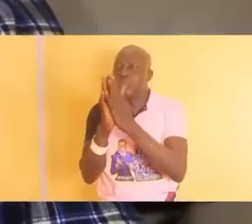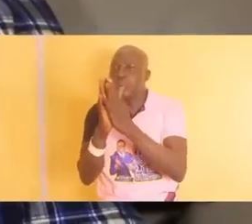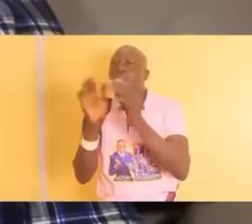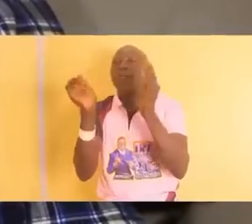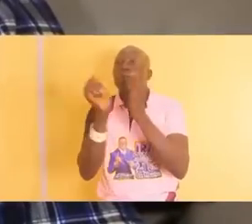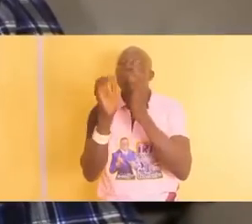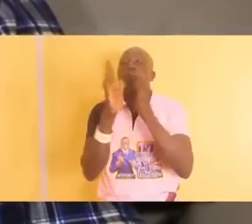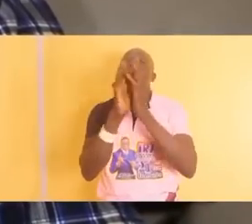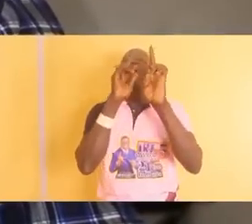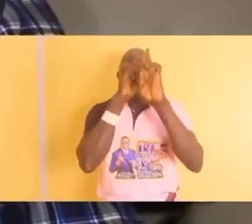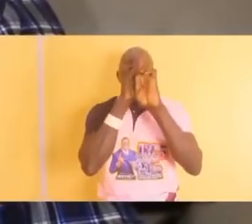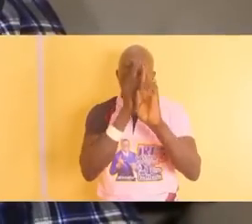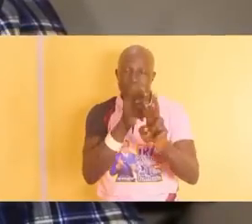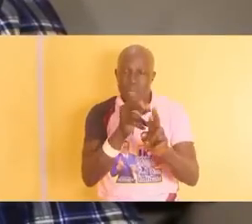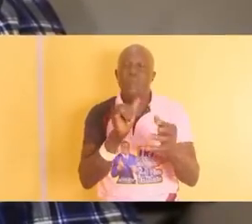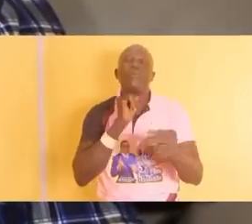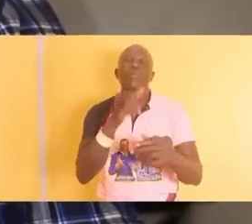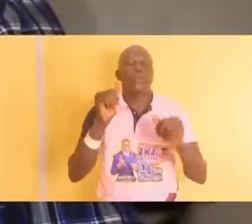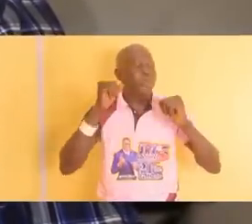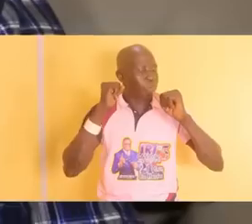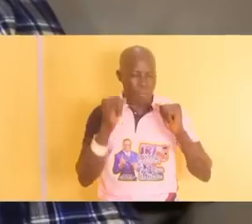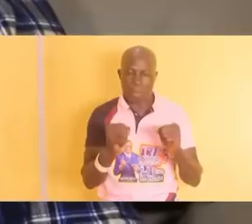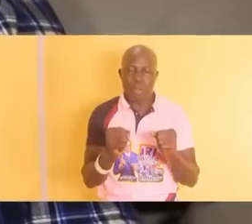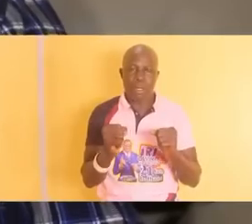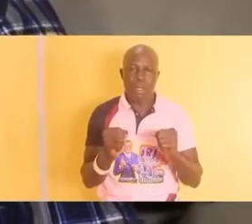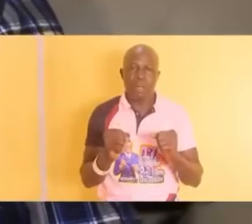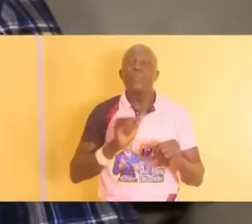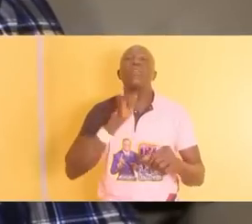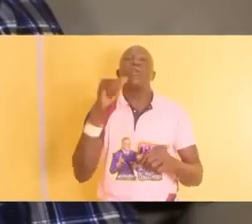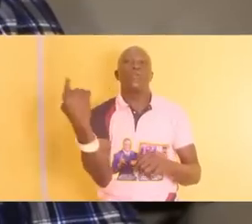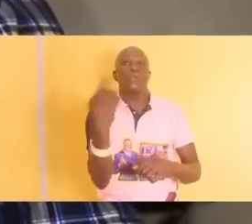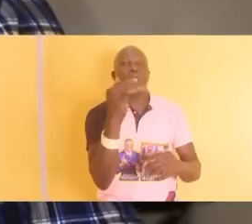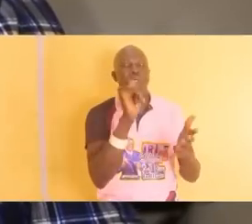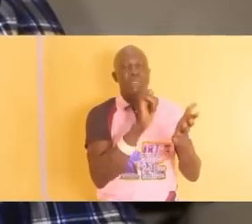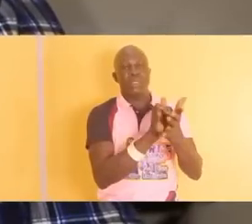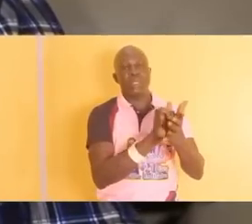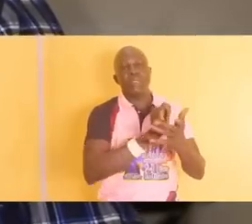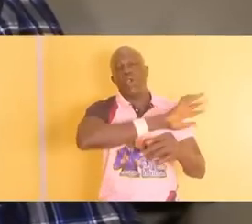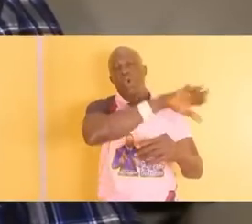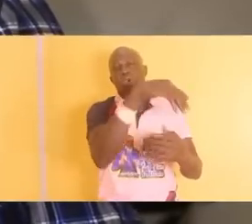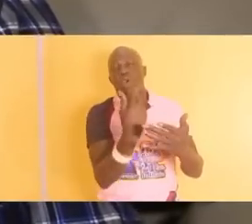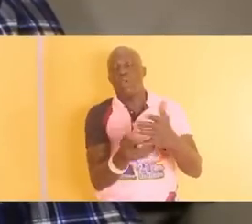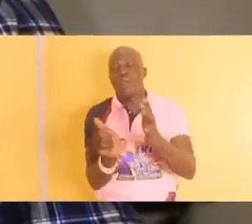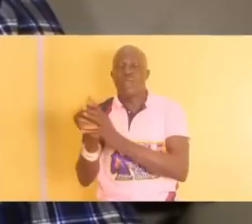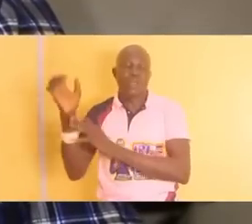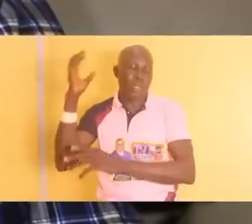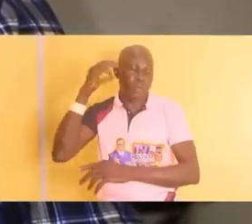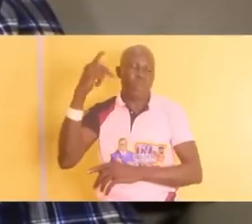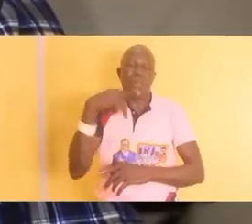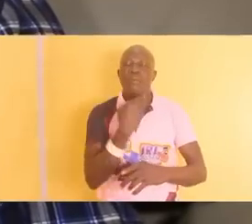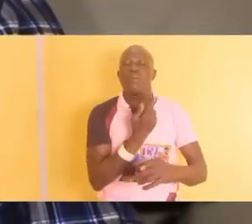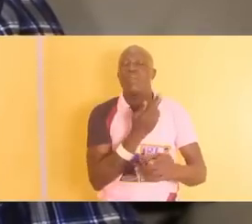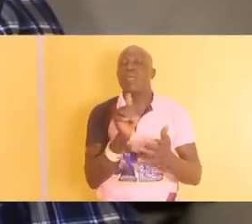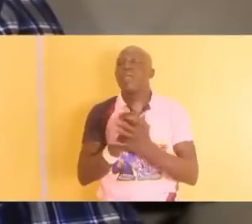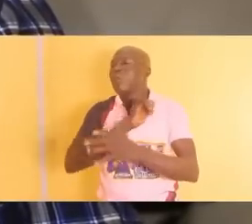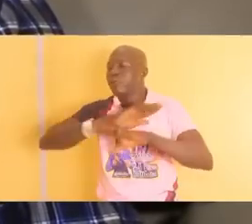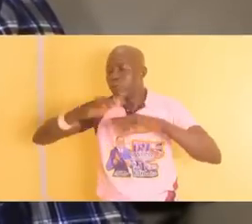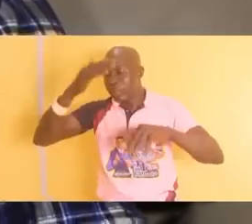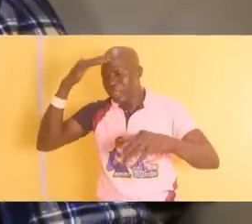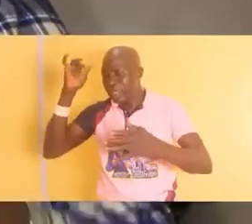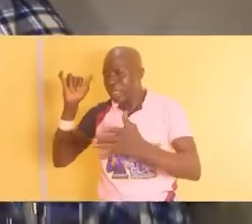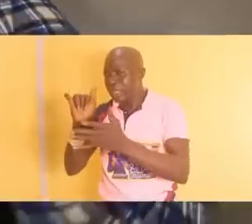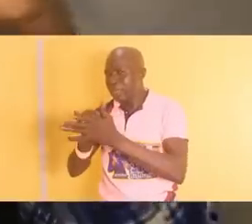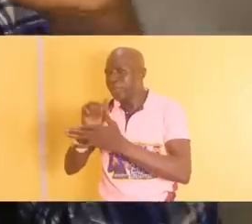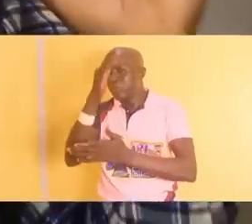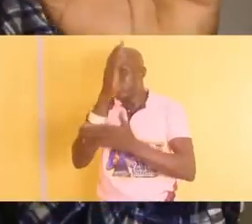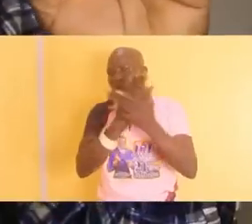pray. It's prayer that answers it, and not power. Not only that, wherever you are hearing me, don't forget